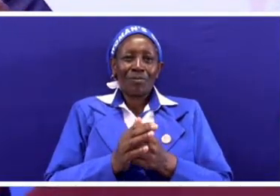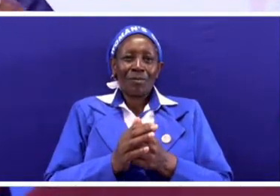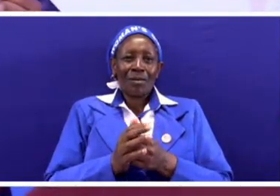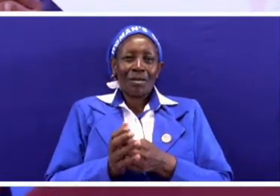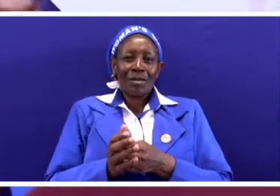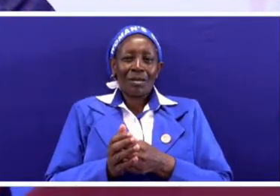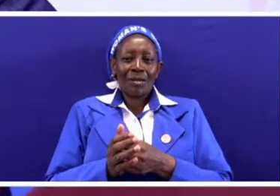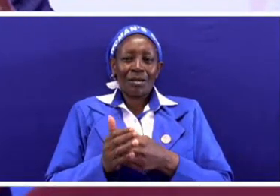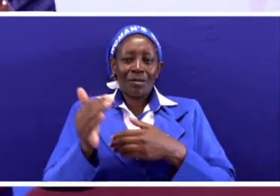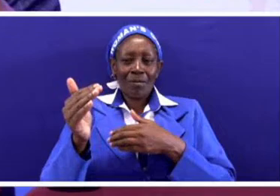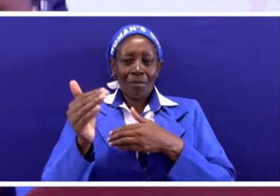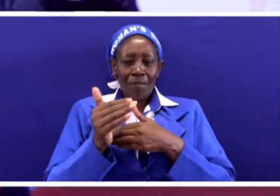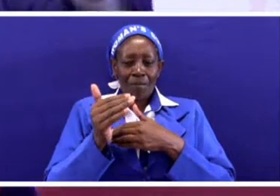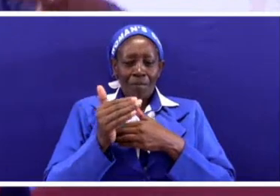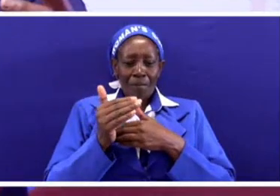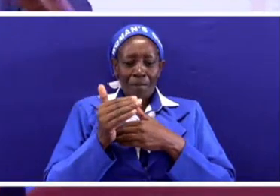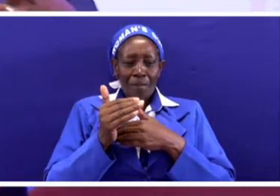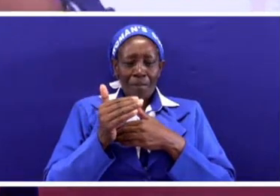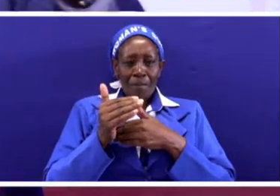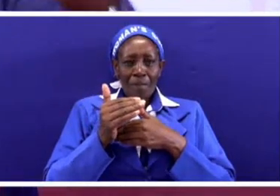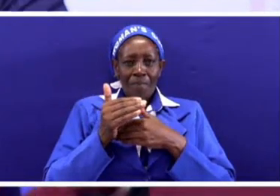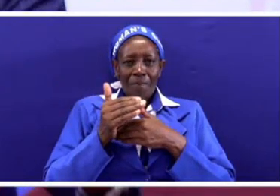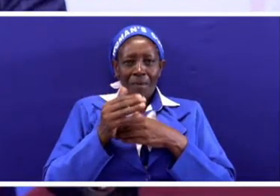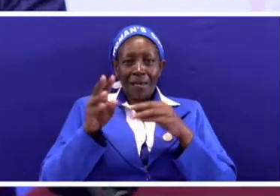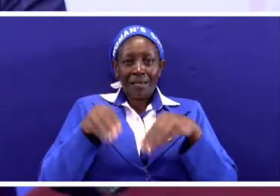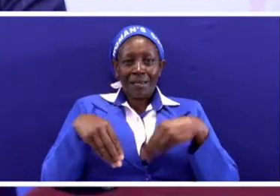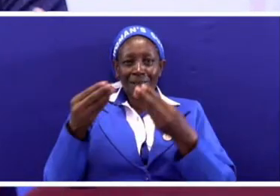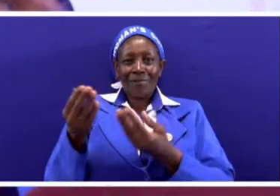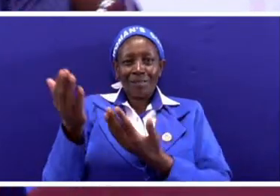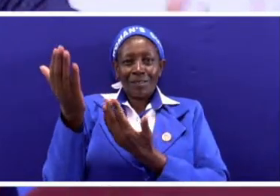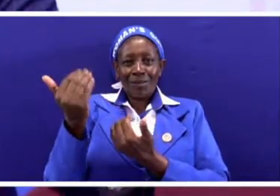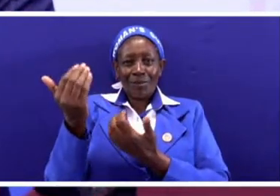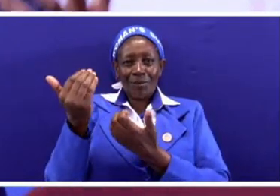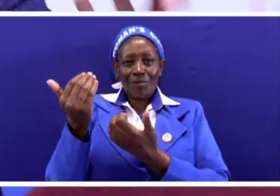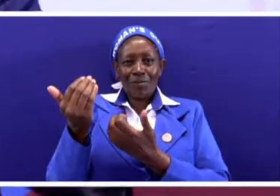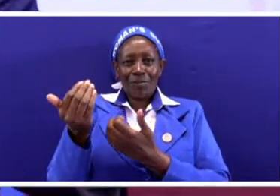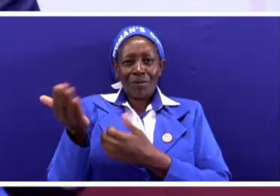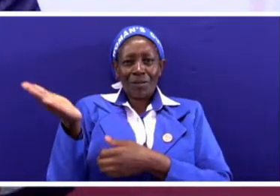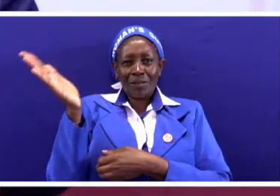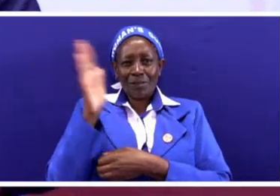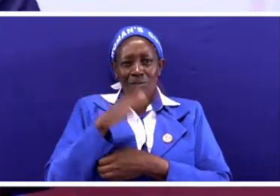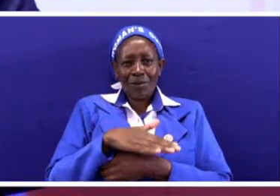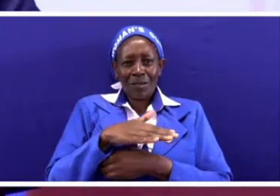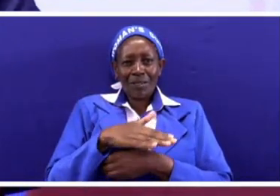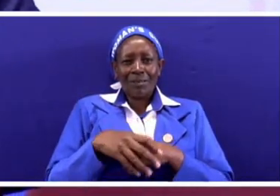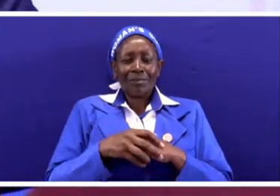close, heals us, gives us hope, restores us, renews us, refreshes us.